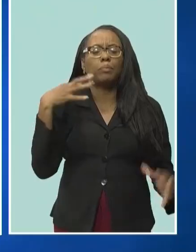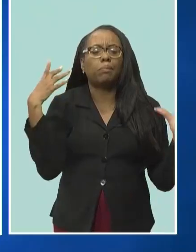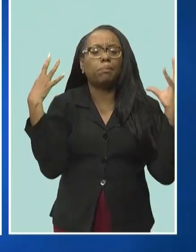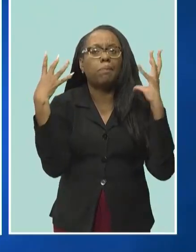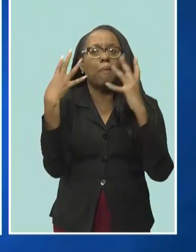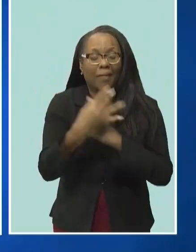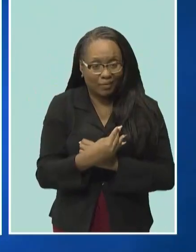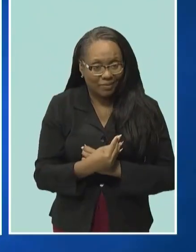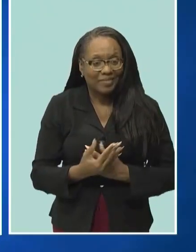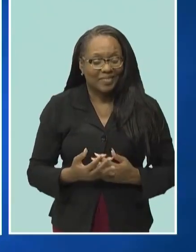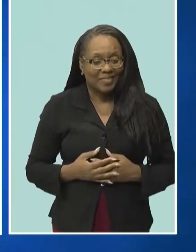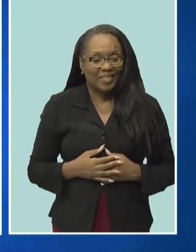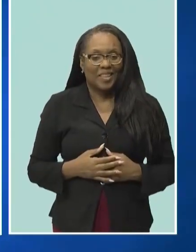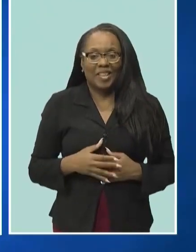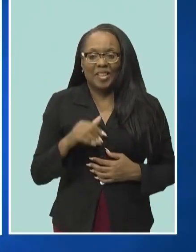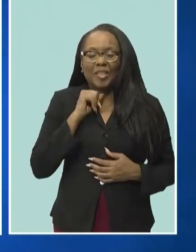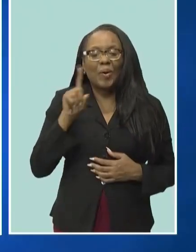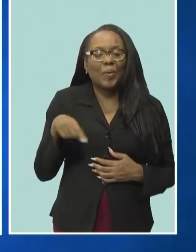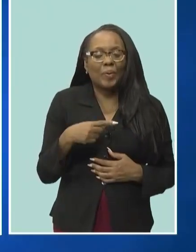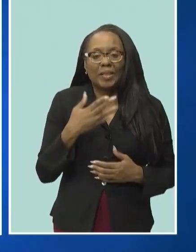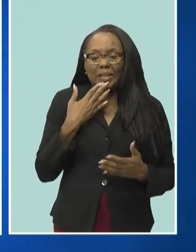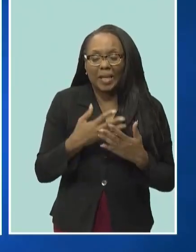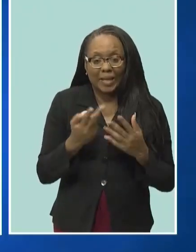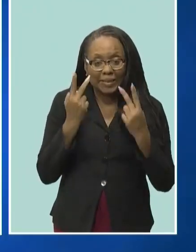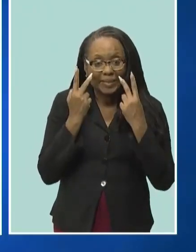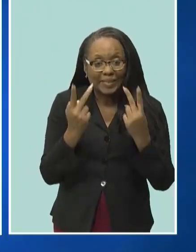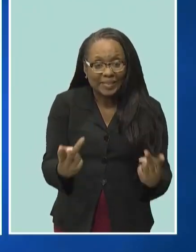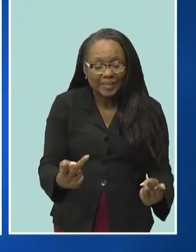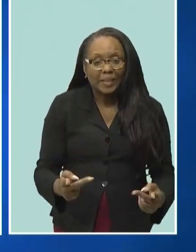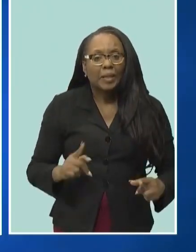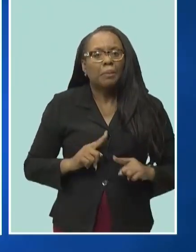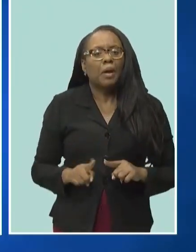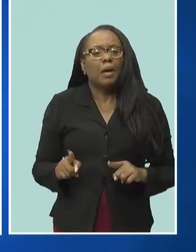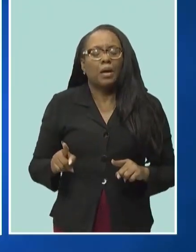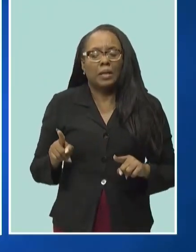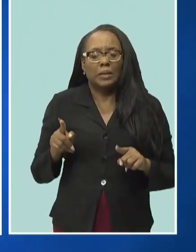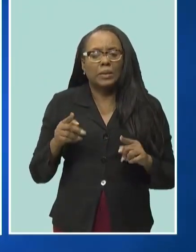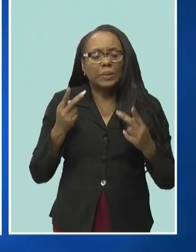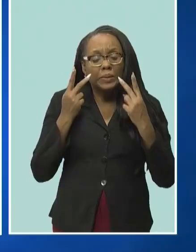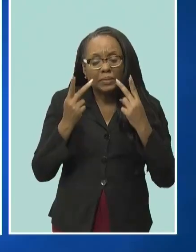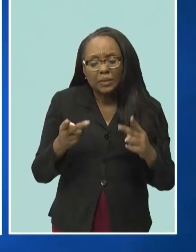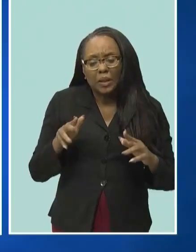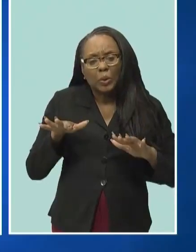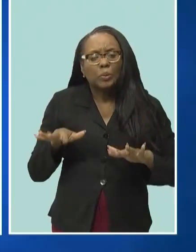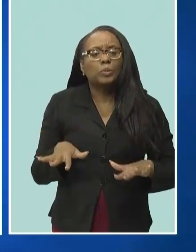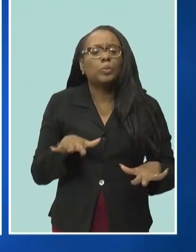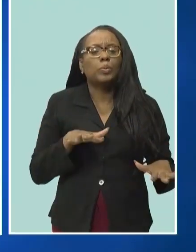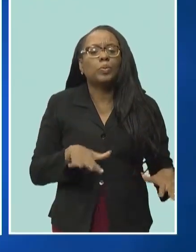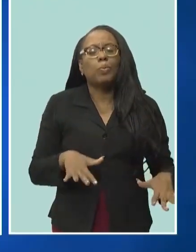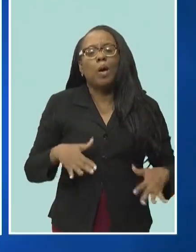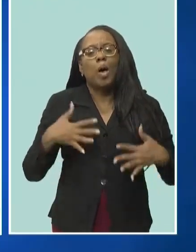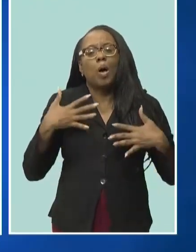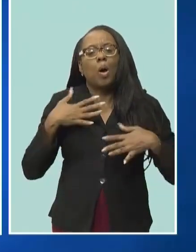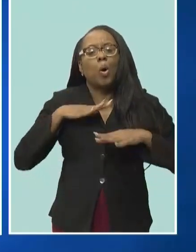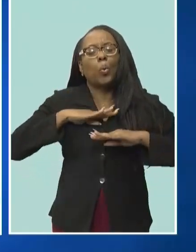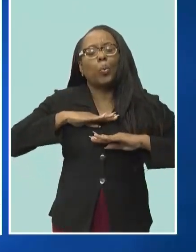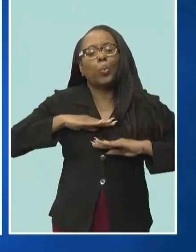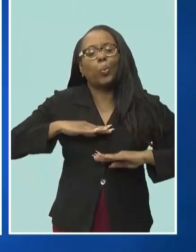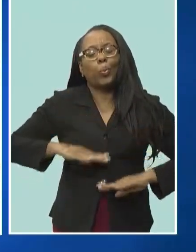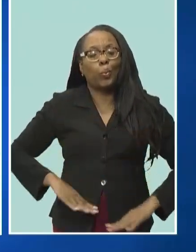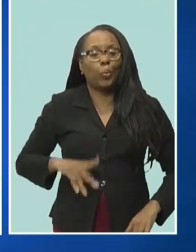They don't only offer the visual aspect of it, it's very calming, it's a nice relaxing hobby. When you are stressed this